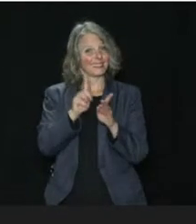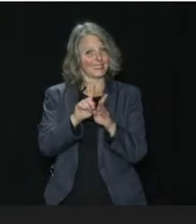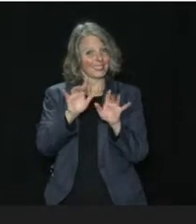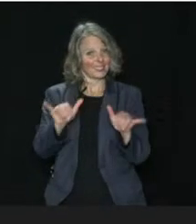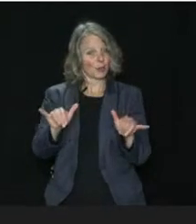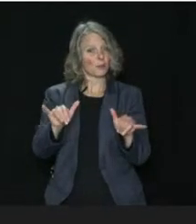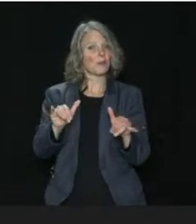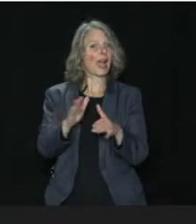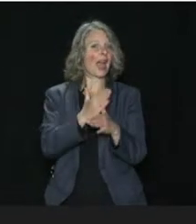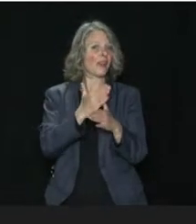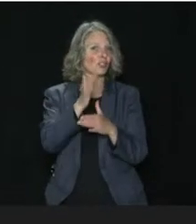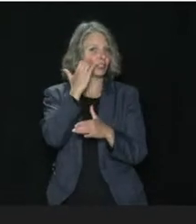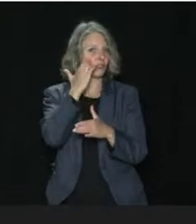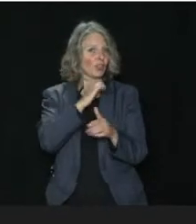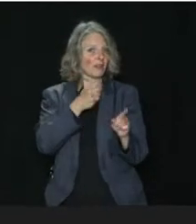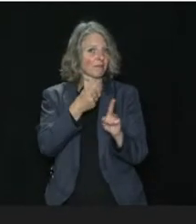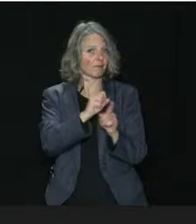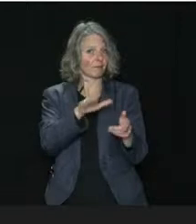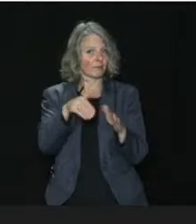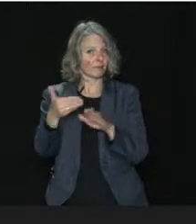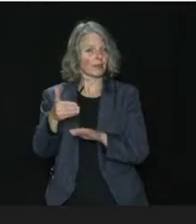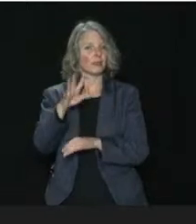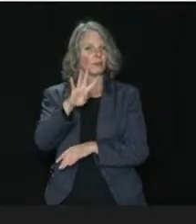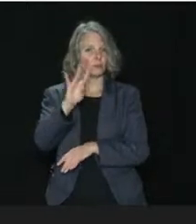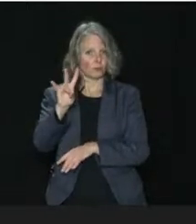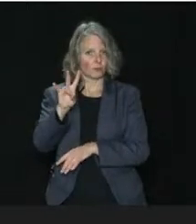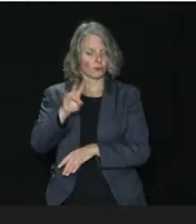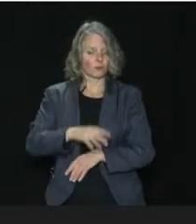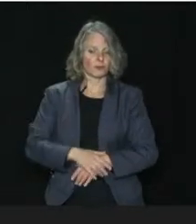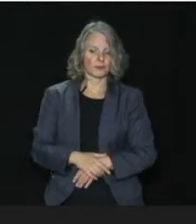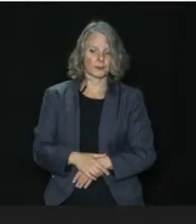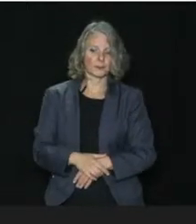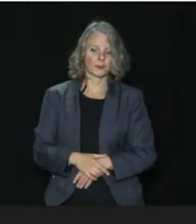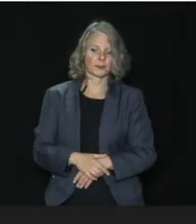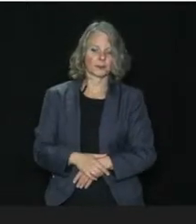an average of 47 deaths were reported daily.